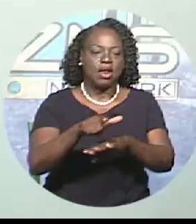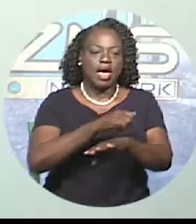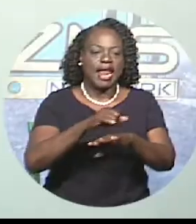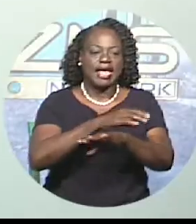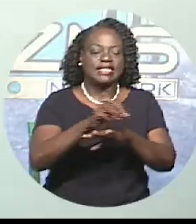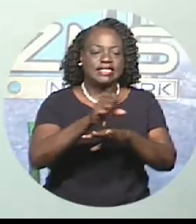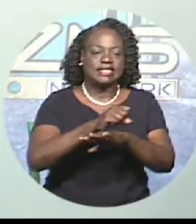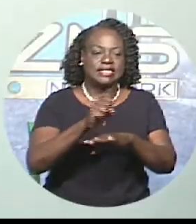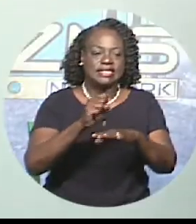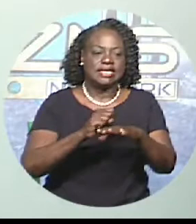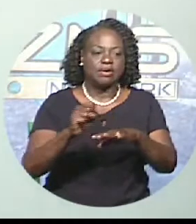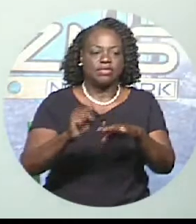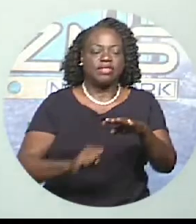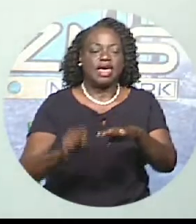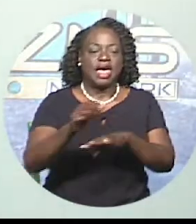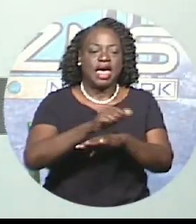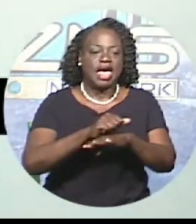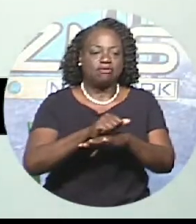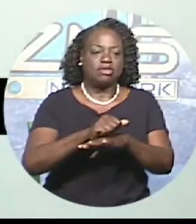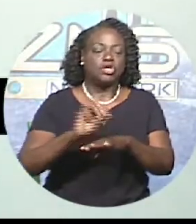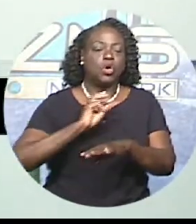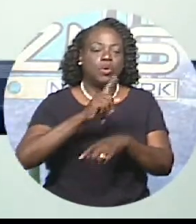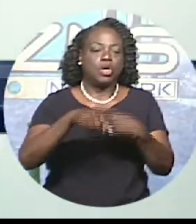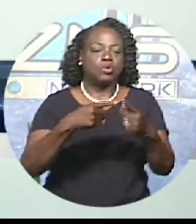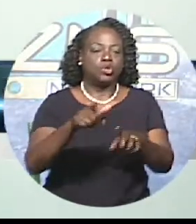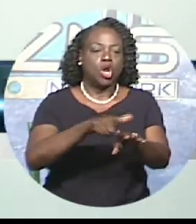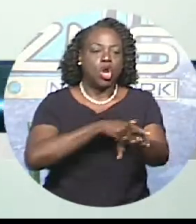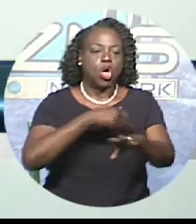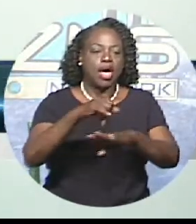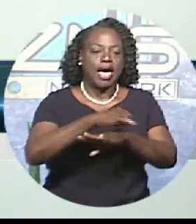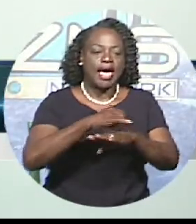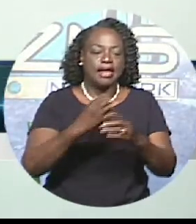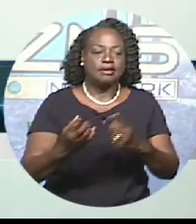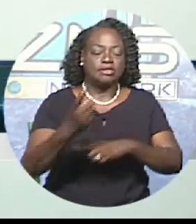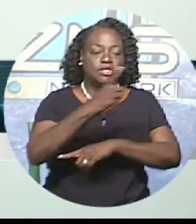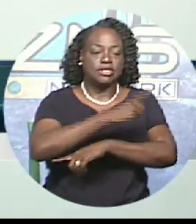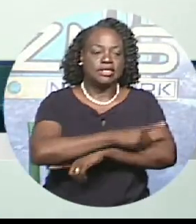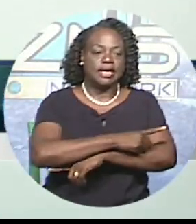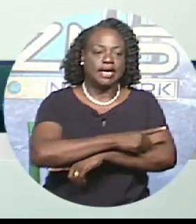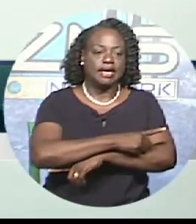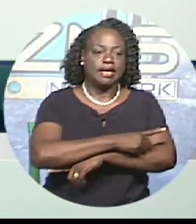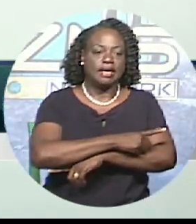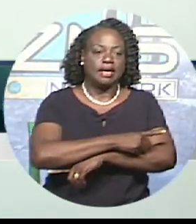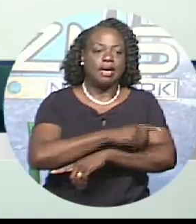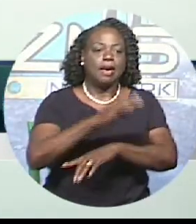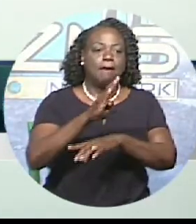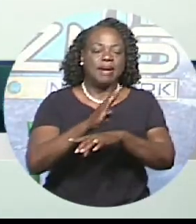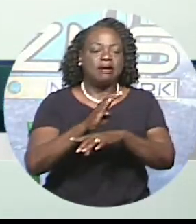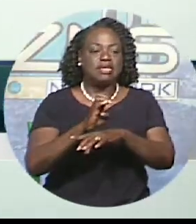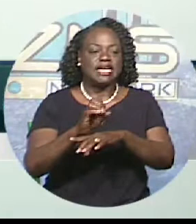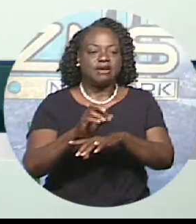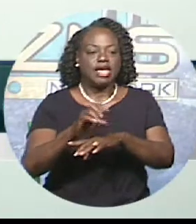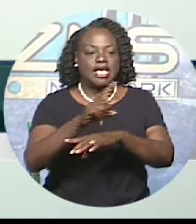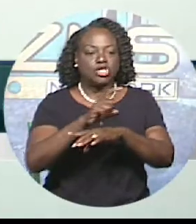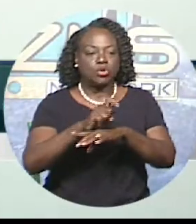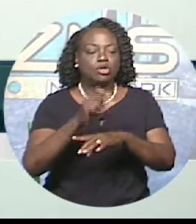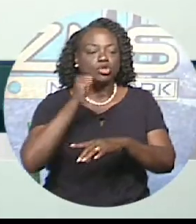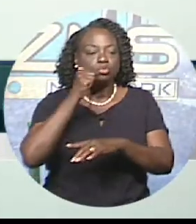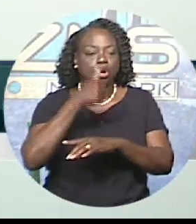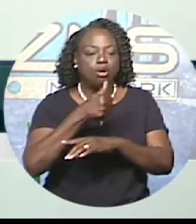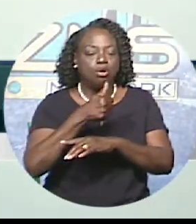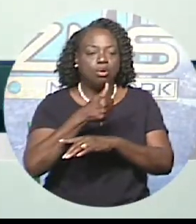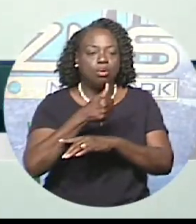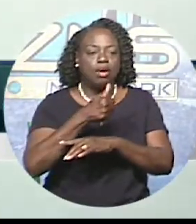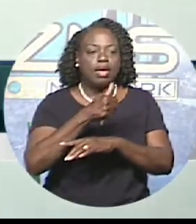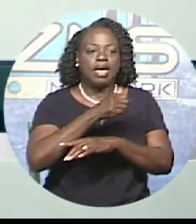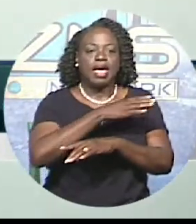We go to Long Island today through Sunday. Barrytarry starts tomorrow through Monday. And of